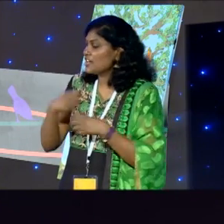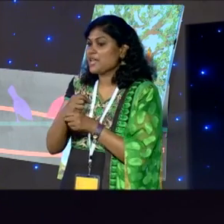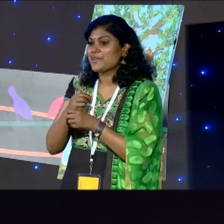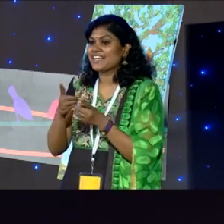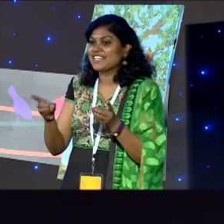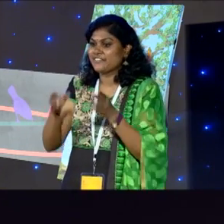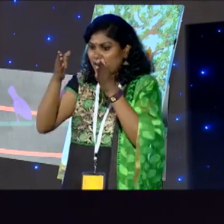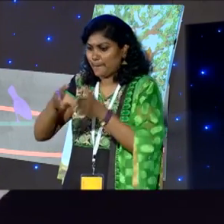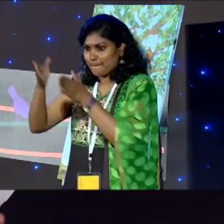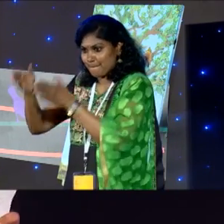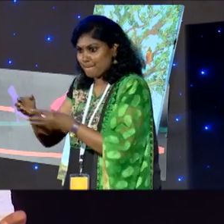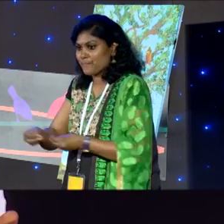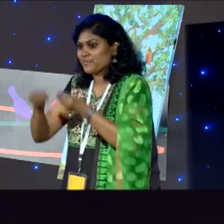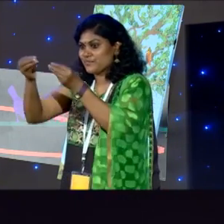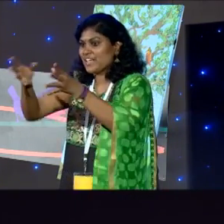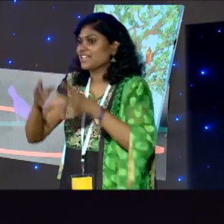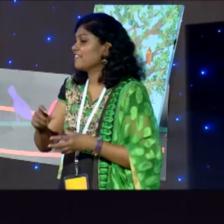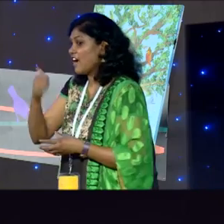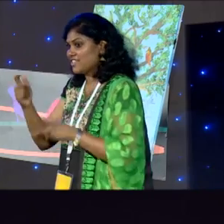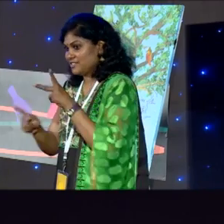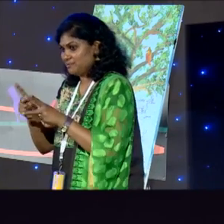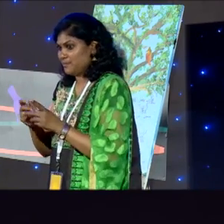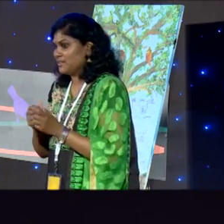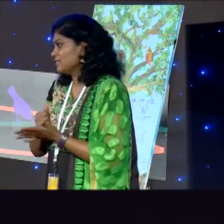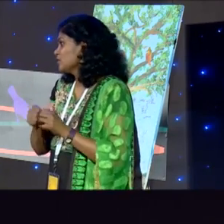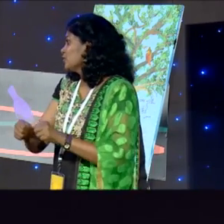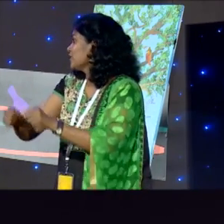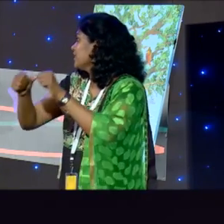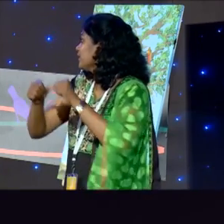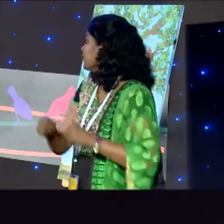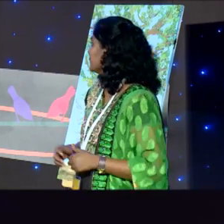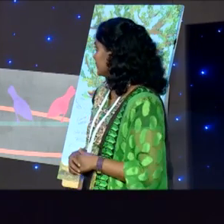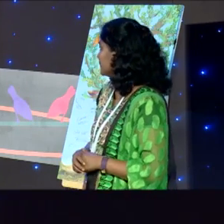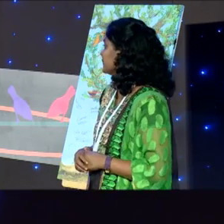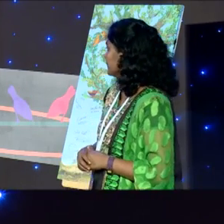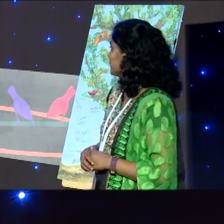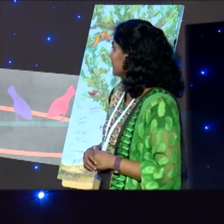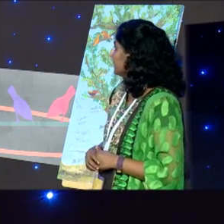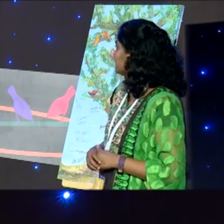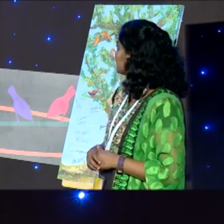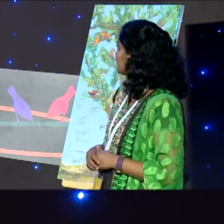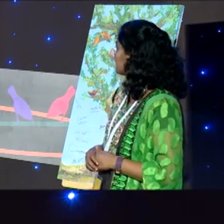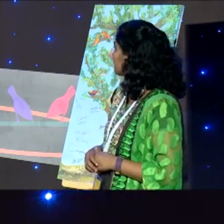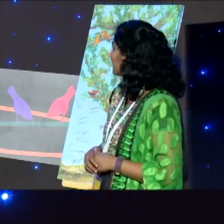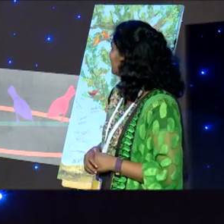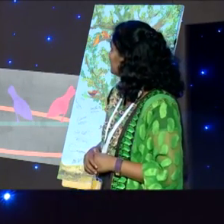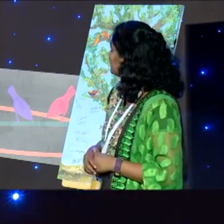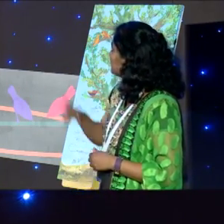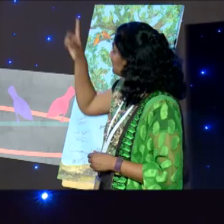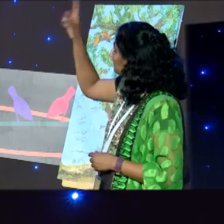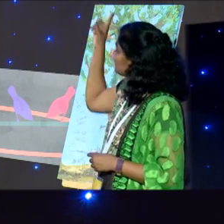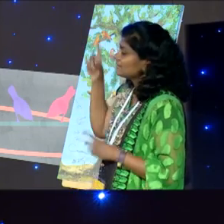the immediate next project is working with women on sanitation. So there are these women in Odisha, in Simlipal